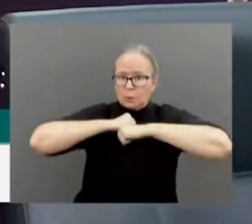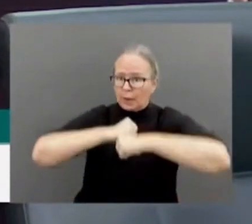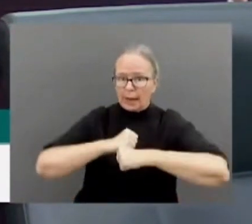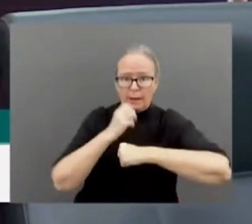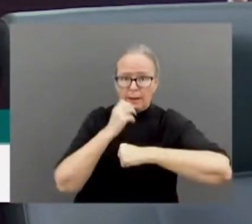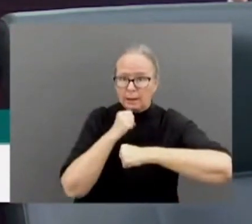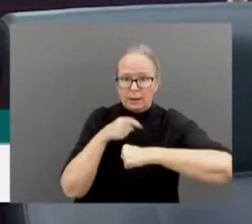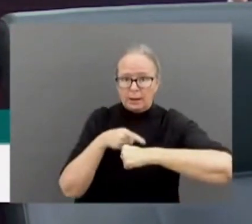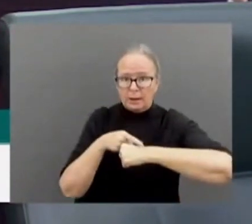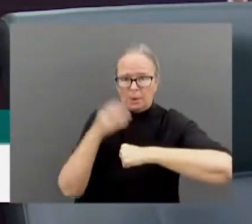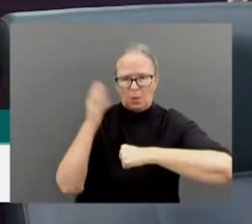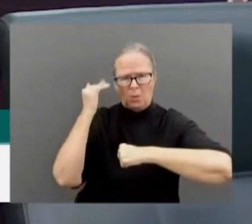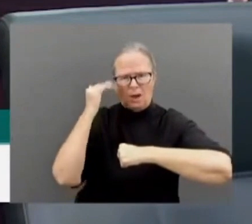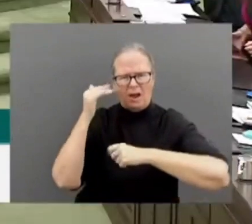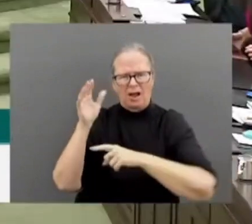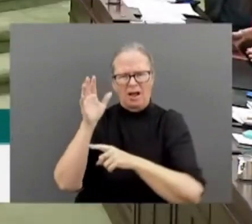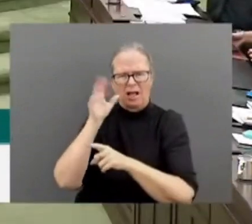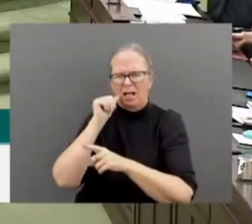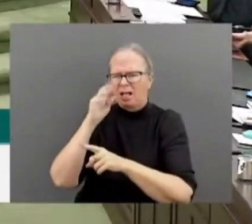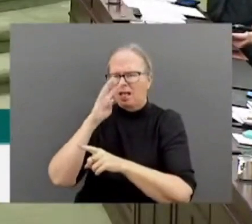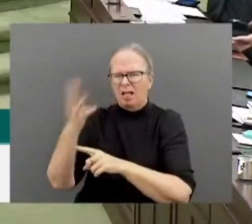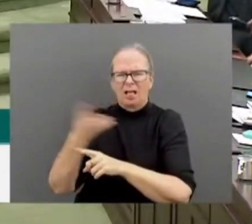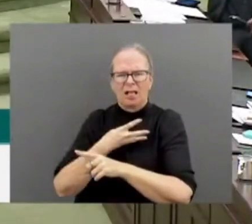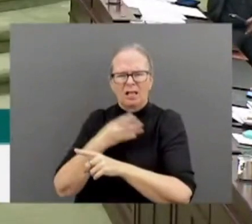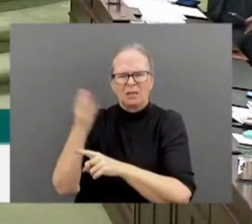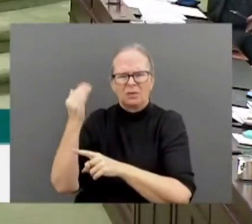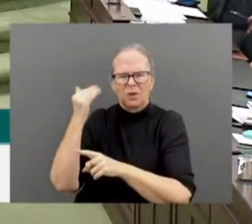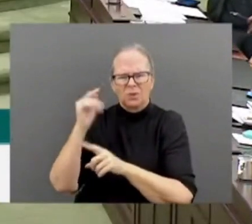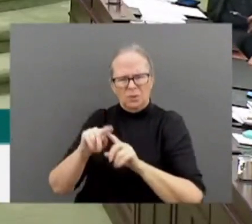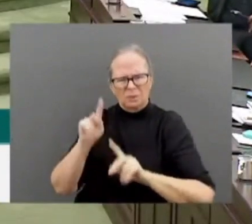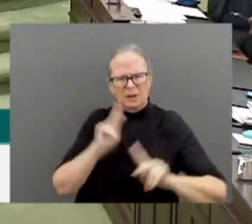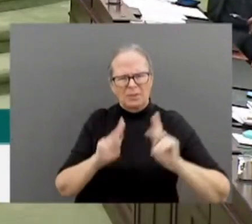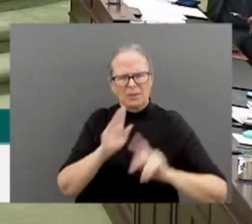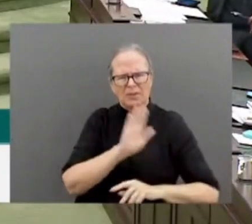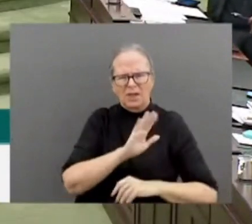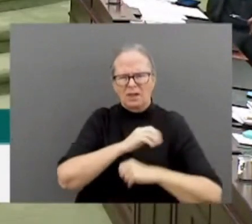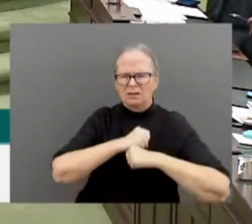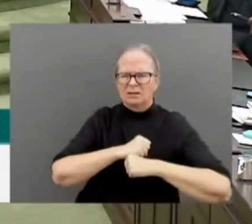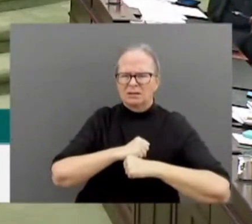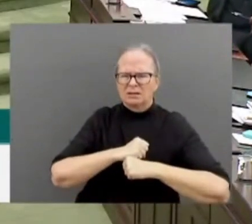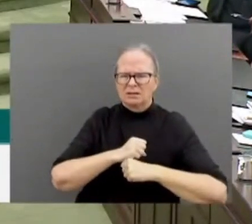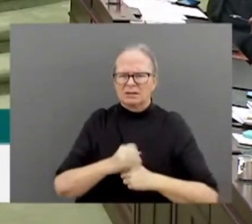to coal mining and drilling in the eastern slopes? The Honourable Minister of Energy and Minerals.